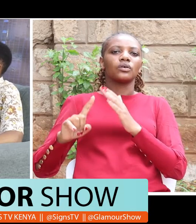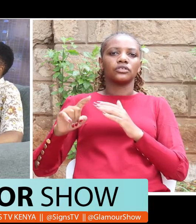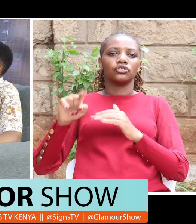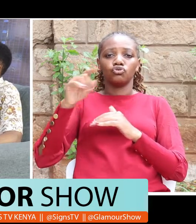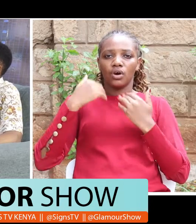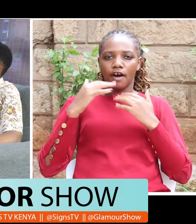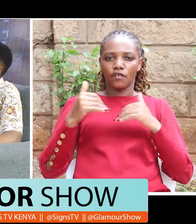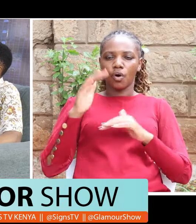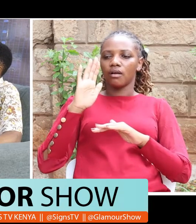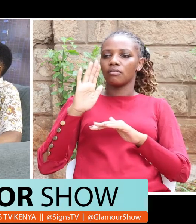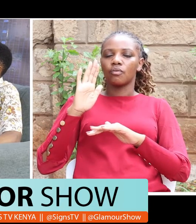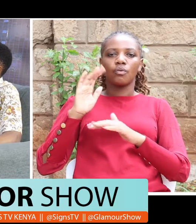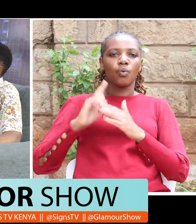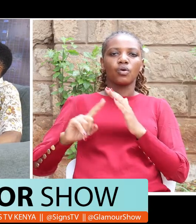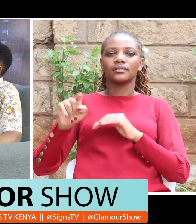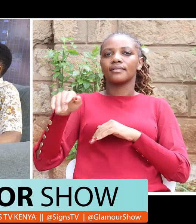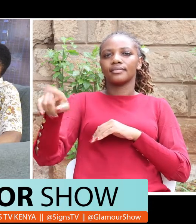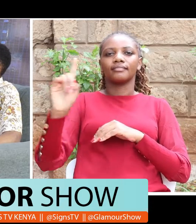had.